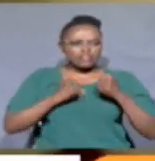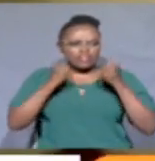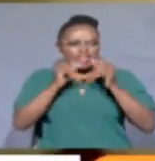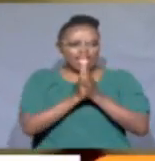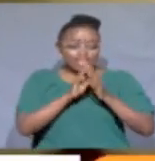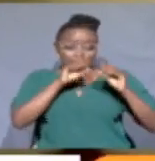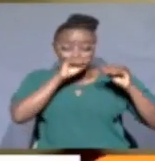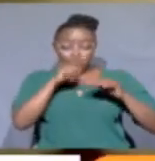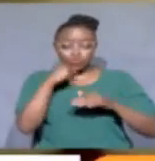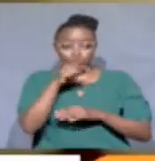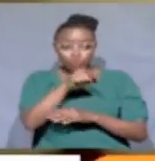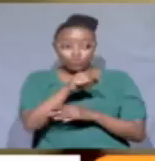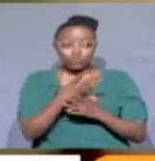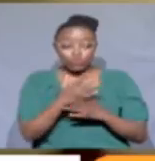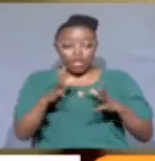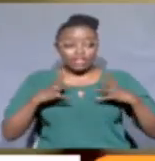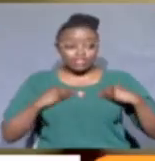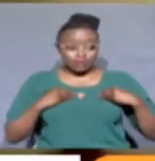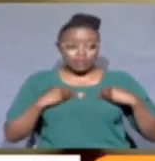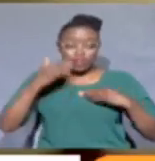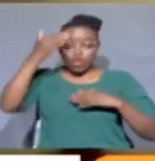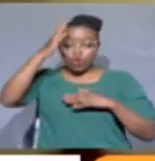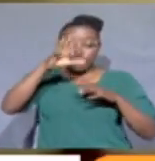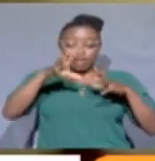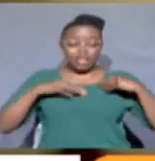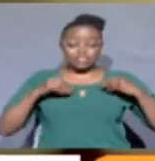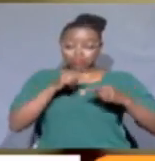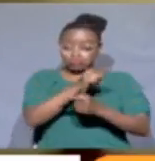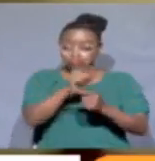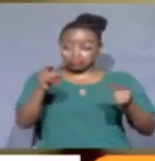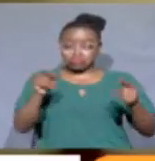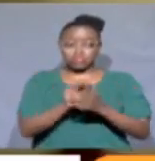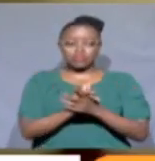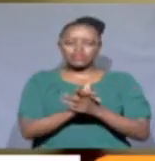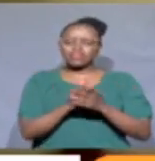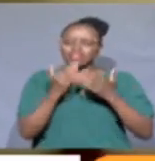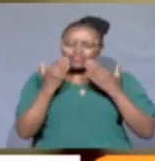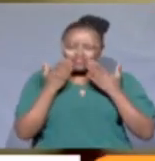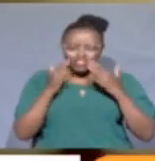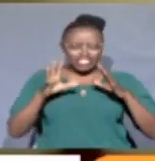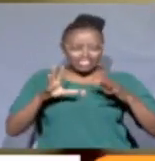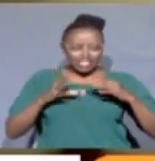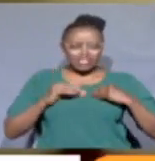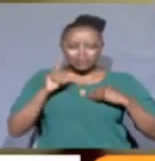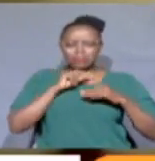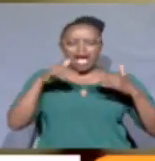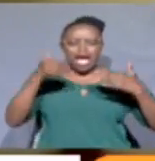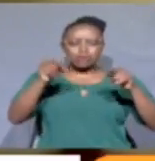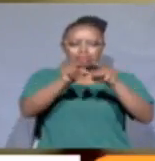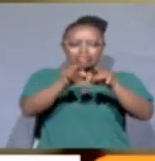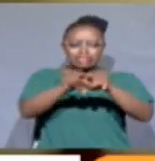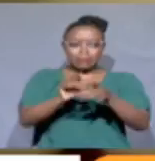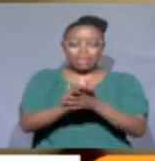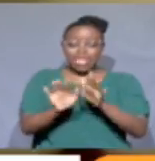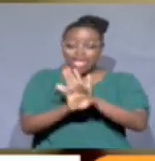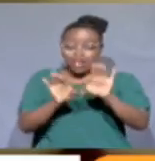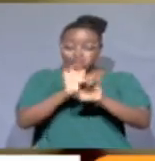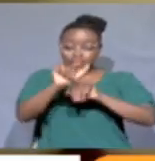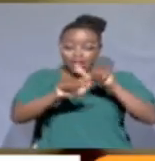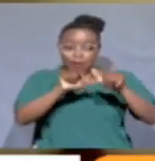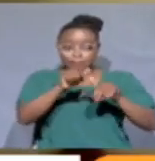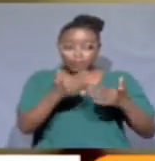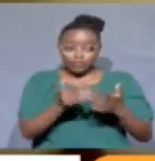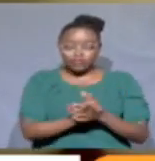and Blessed is that you are accepted. Mm-hmm. God accepts you. He's already accepted you just the way that you are. And everything about you,